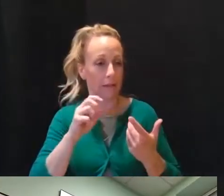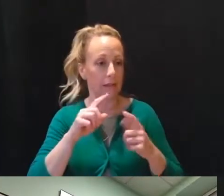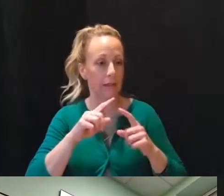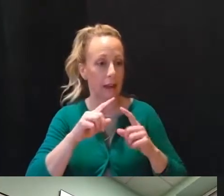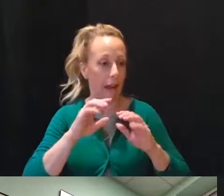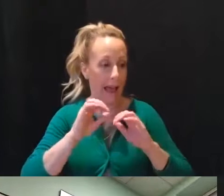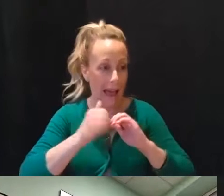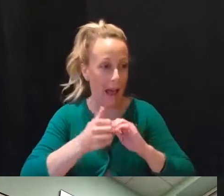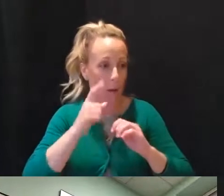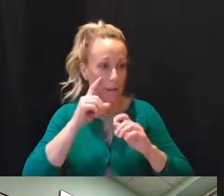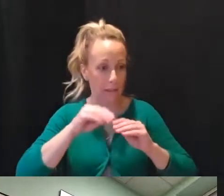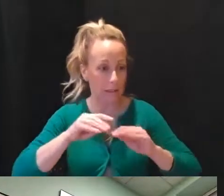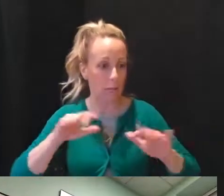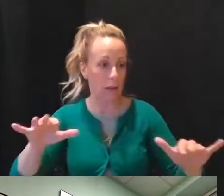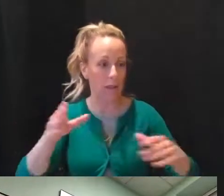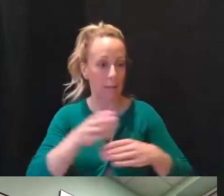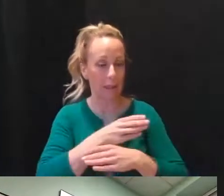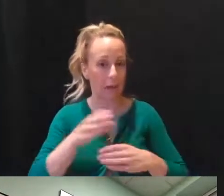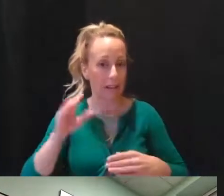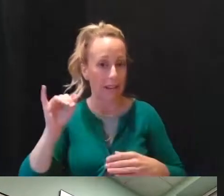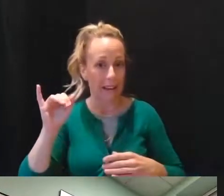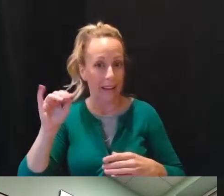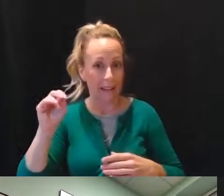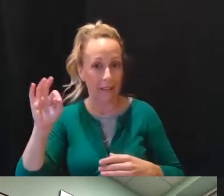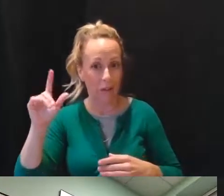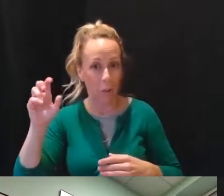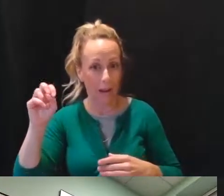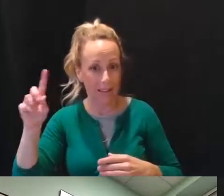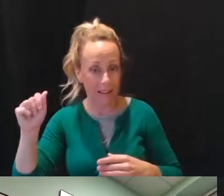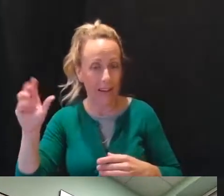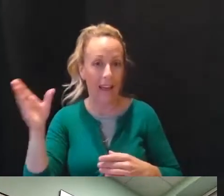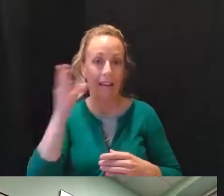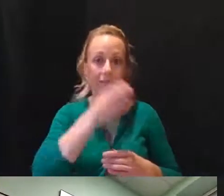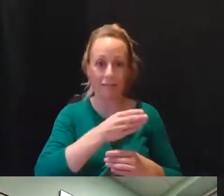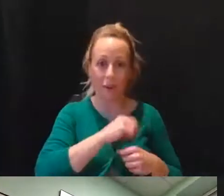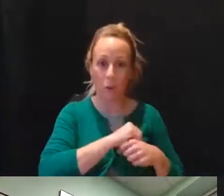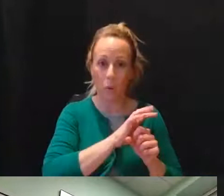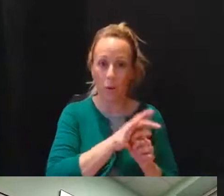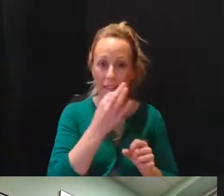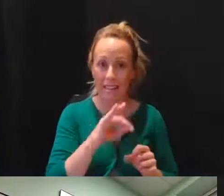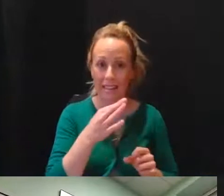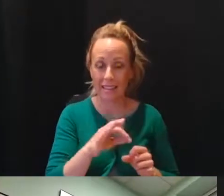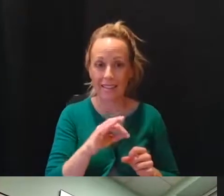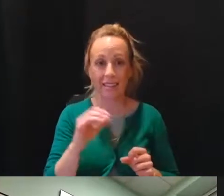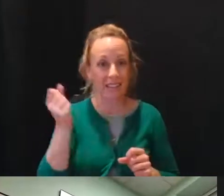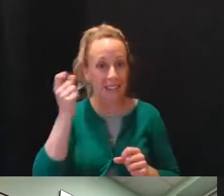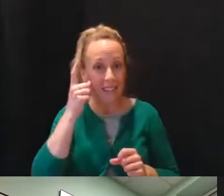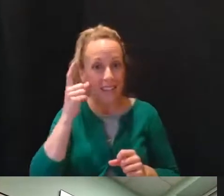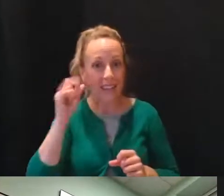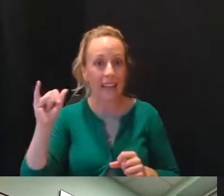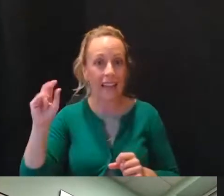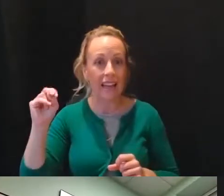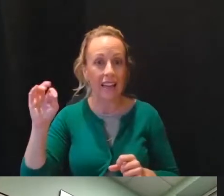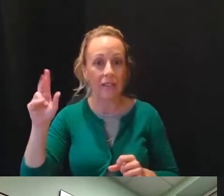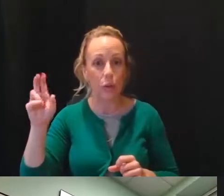transmitted between influenza and COVID-19 is that influenza is